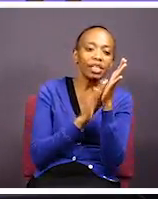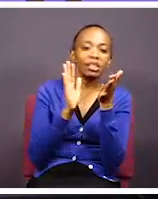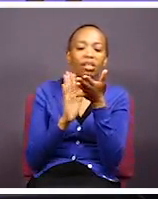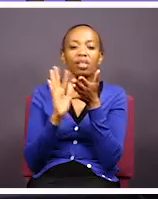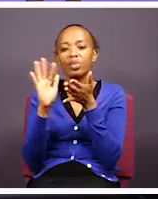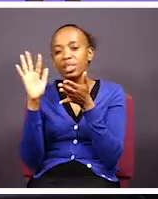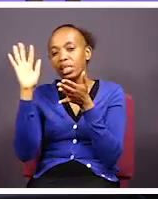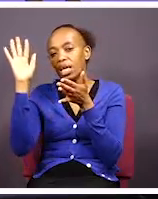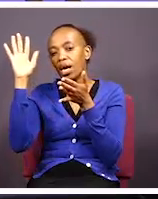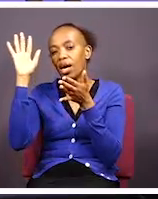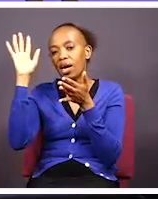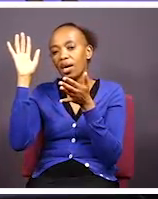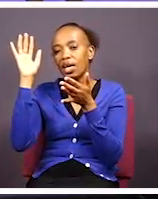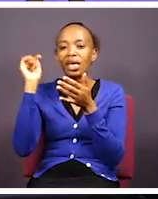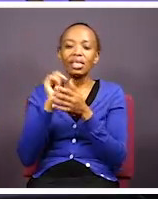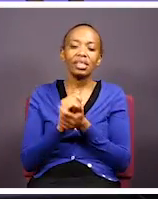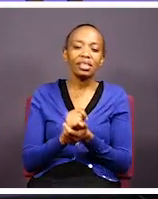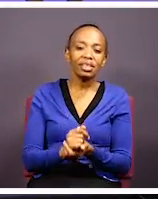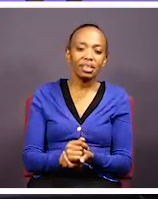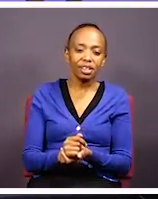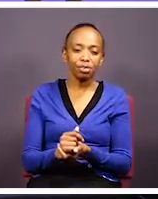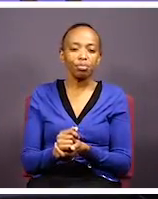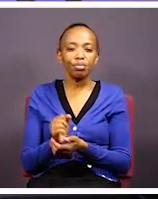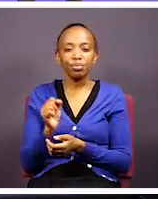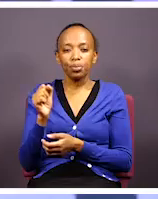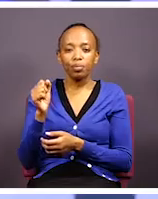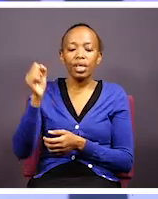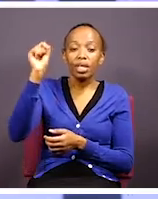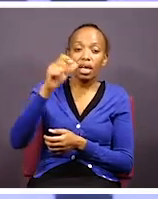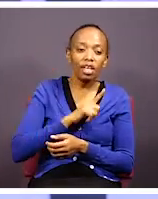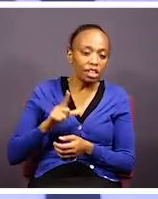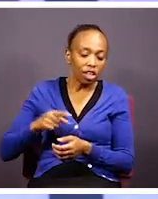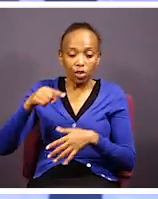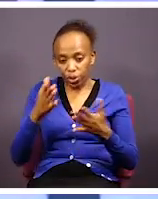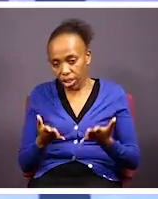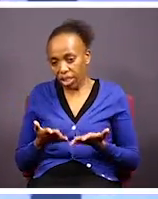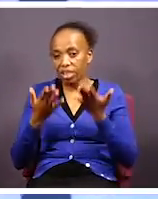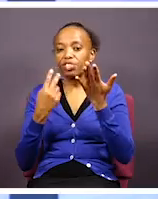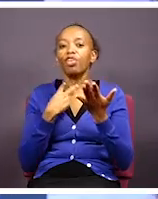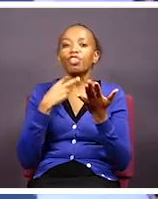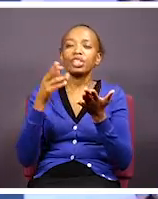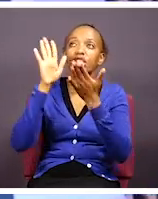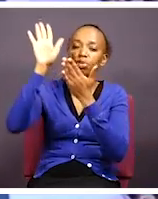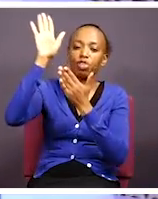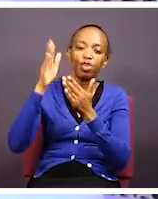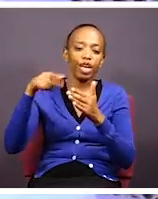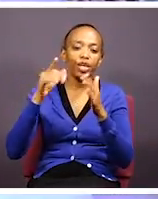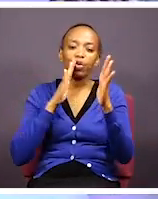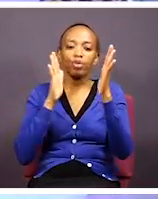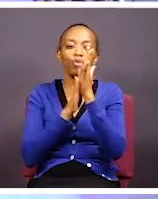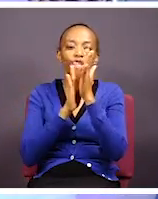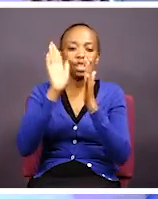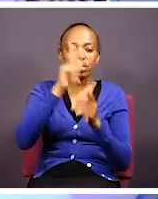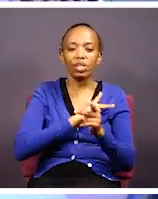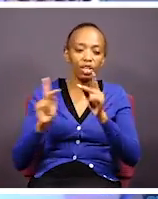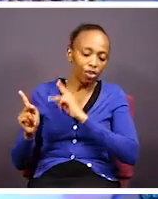praise of glory yes god we little voice bless through you oh god and we praise you king of